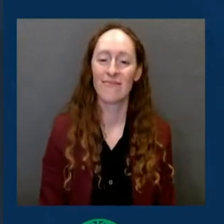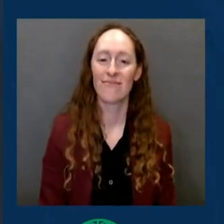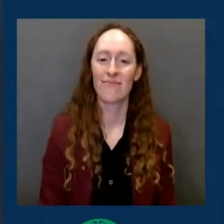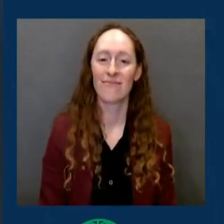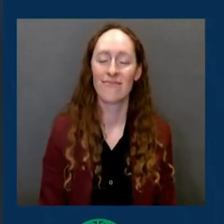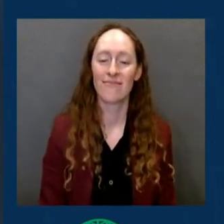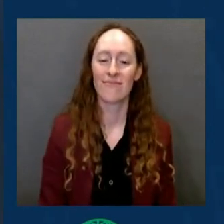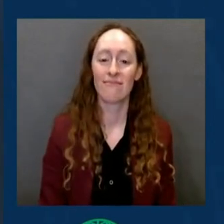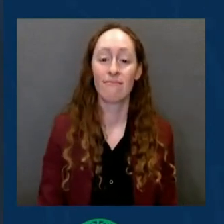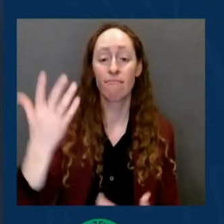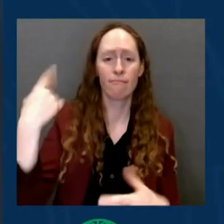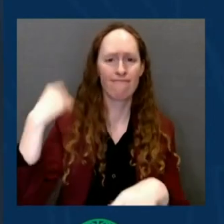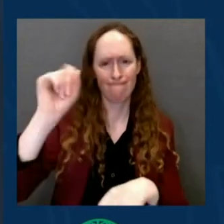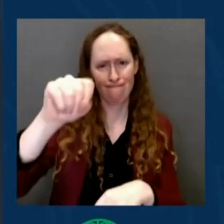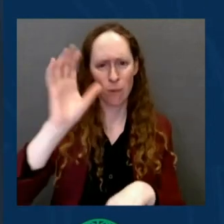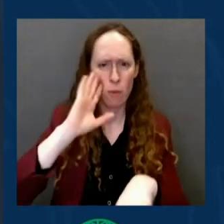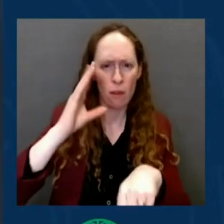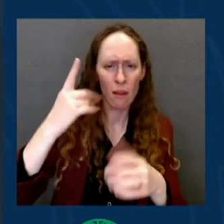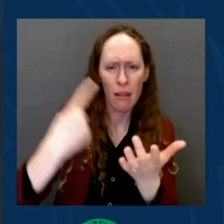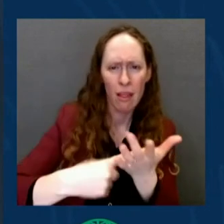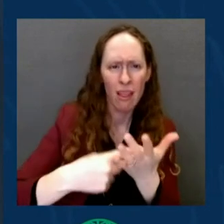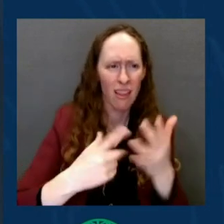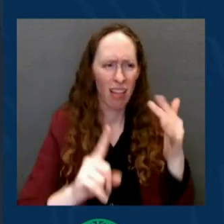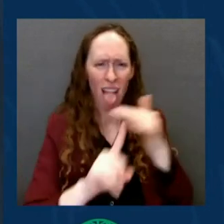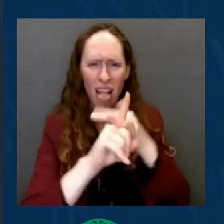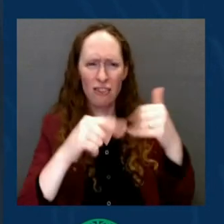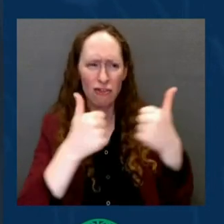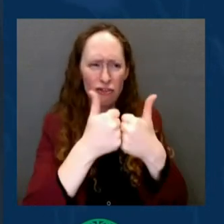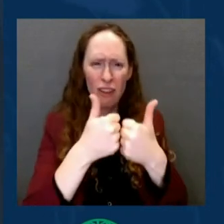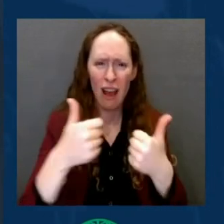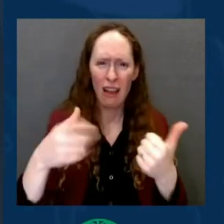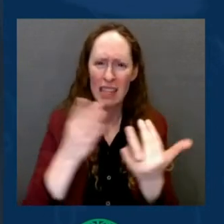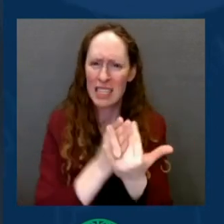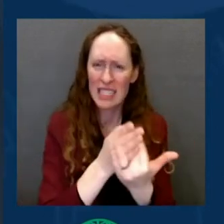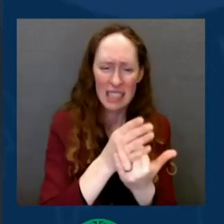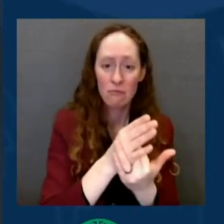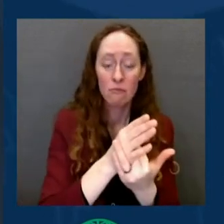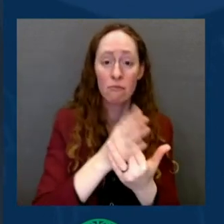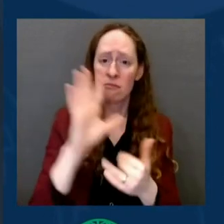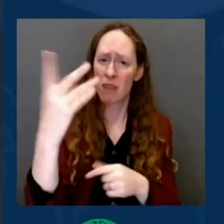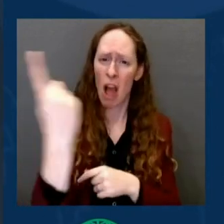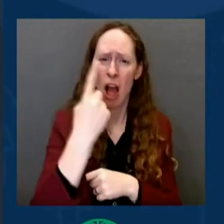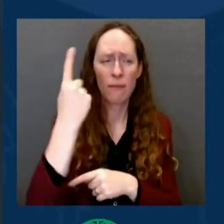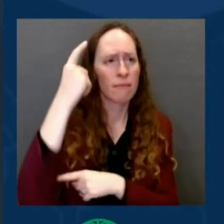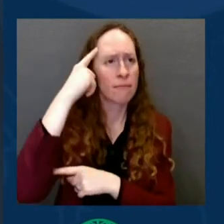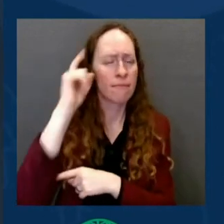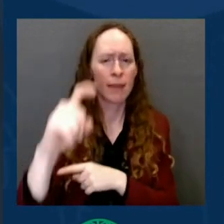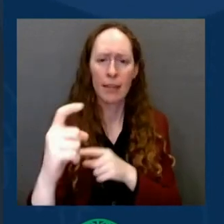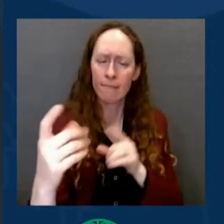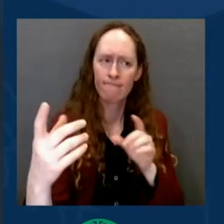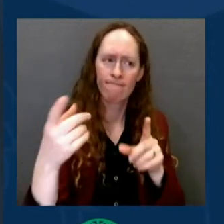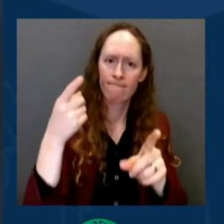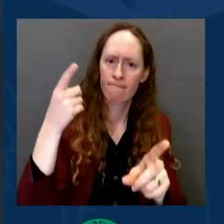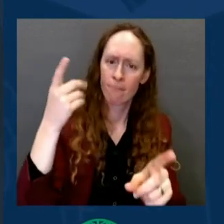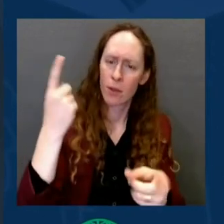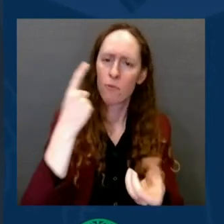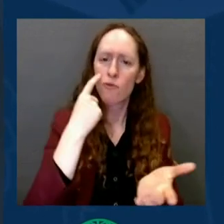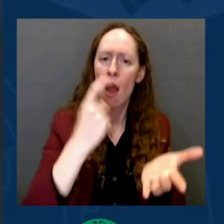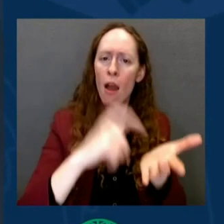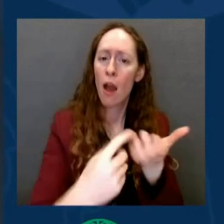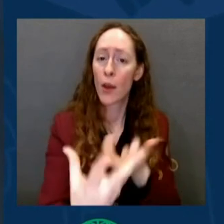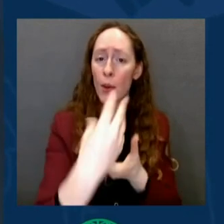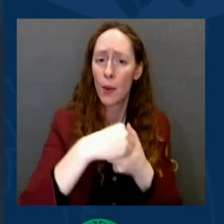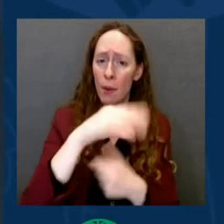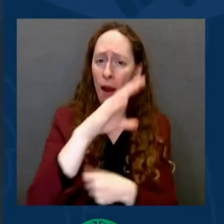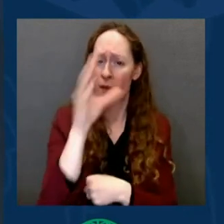are indispensable partners to delivering the progress that benefits everyone, not just in Africa and the United States, but